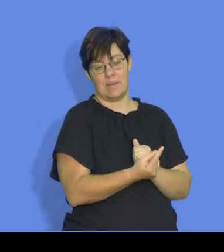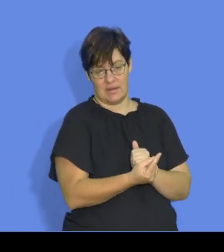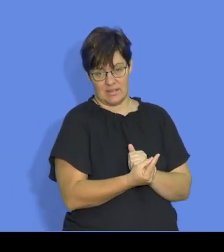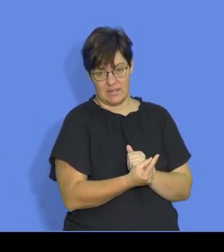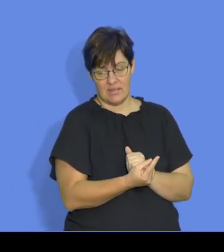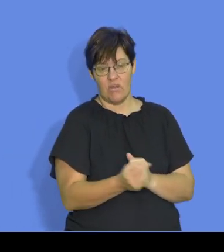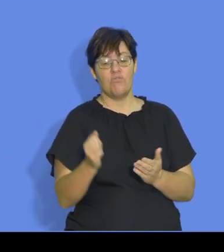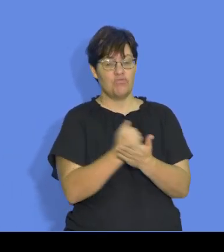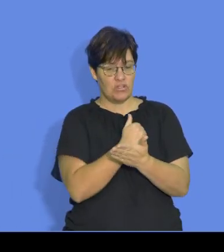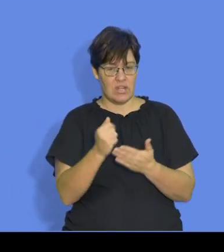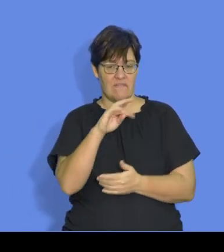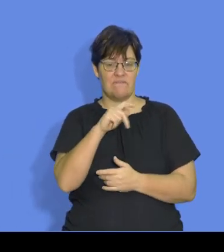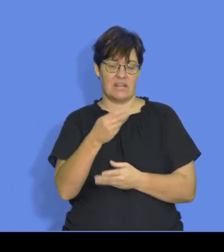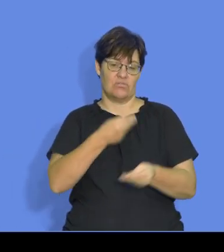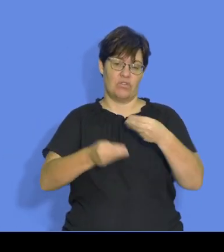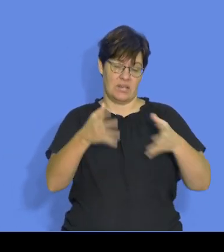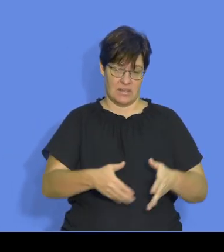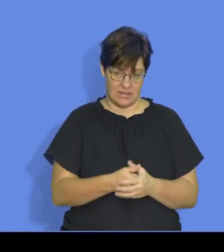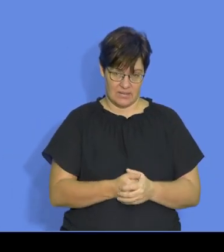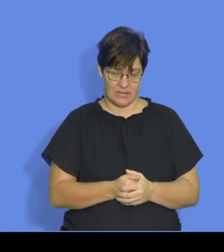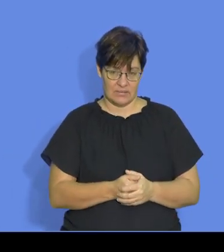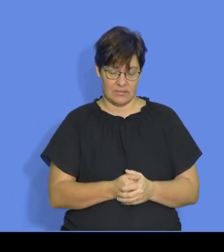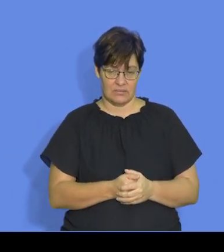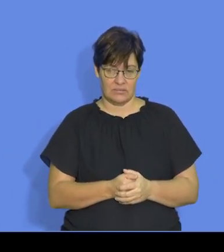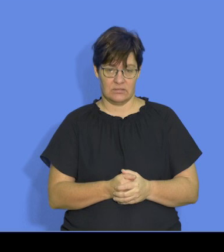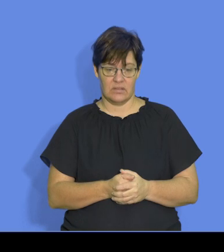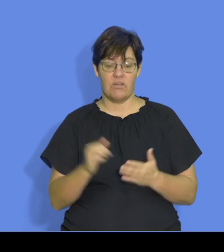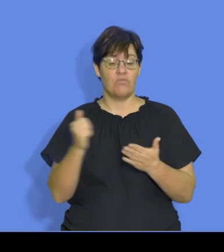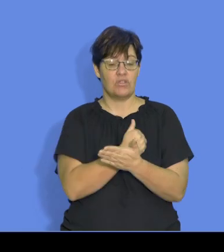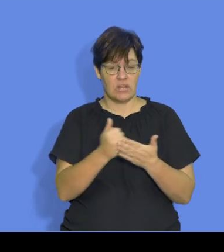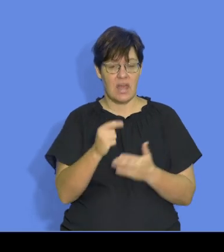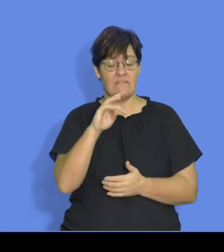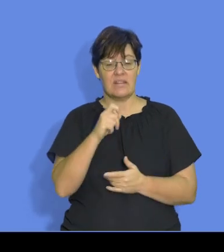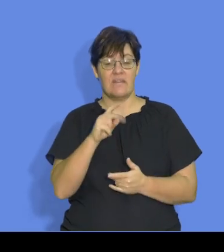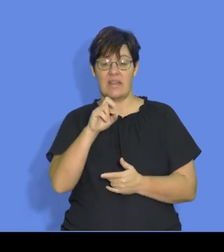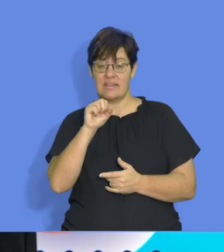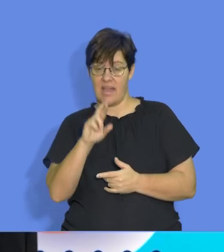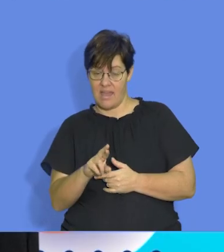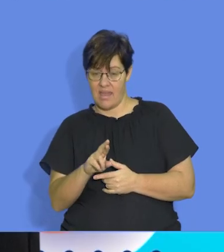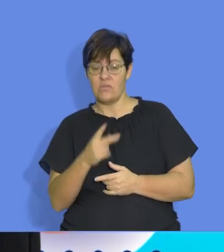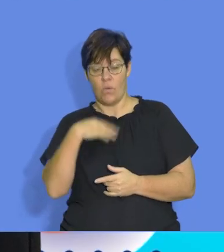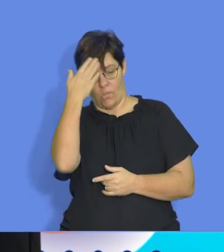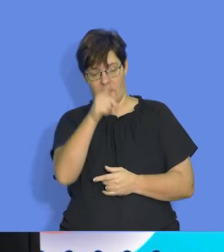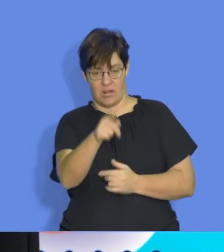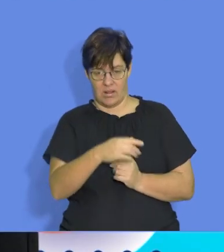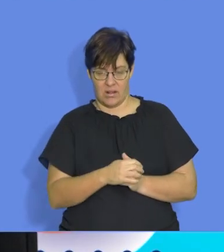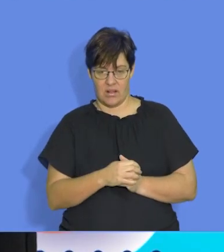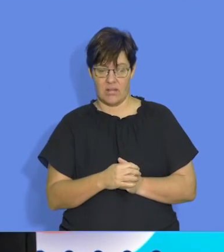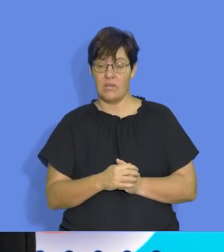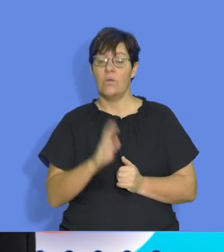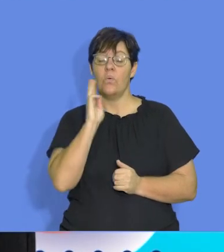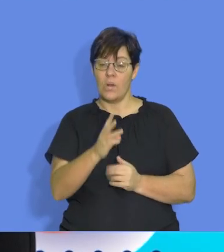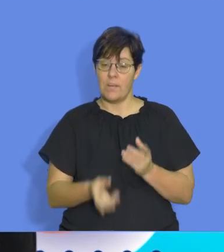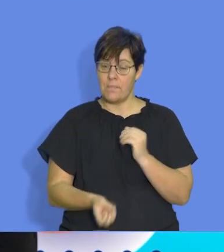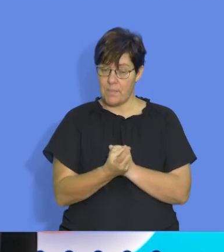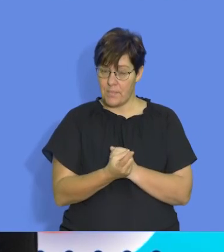register as a VAT trader. Important. So if you register as a VAT vendor, immediately you know you are going to have to